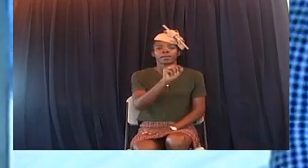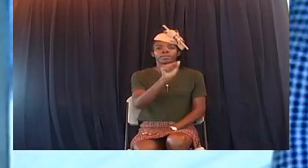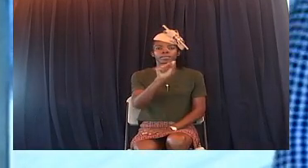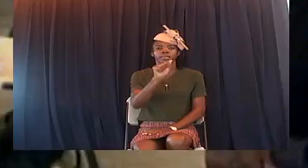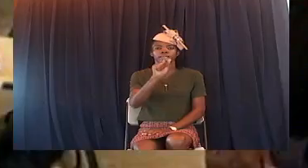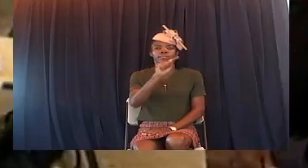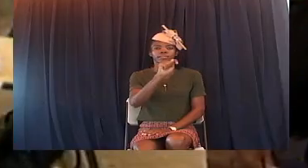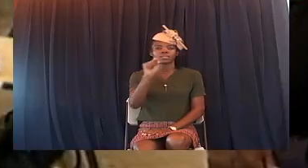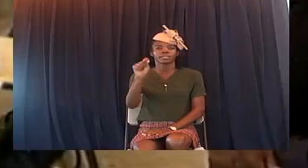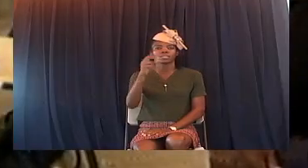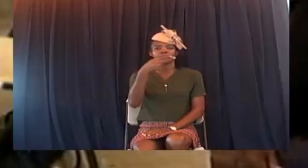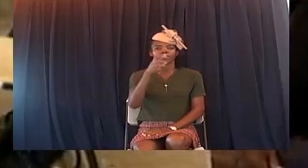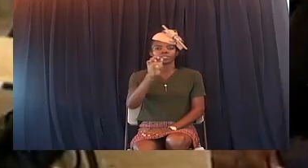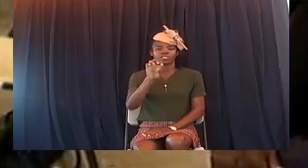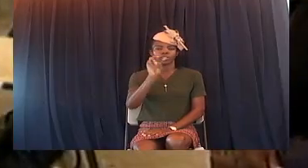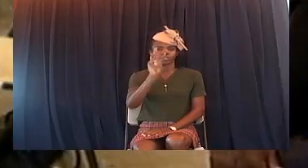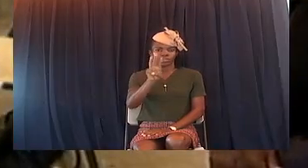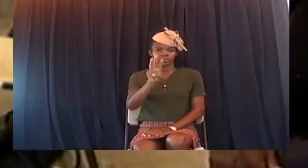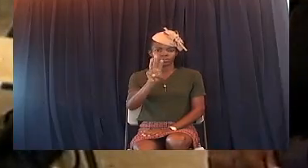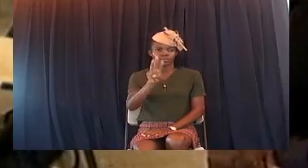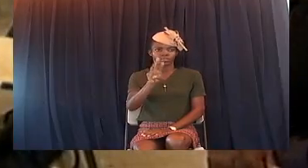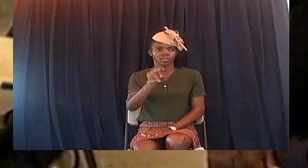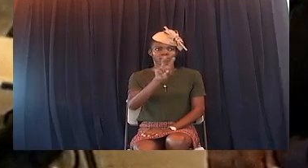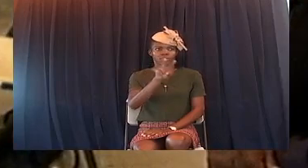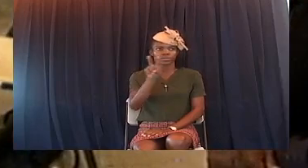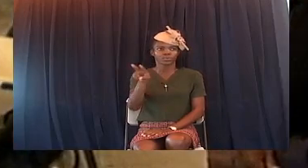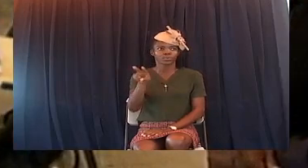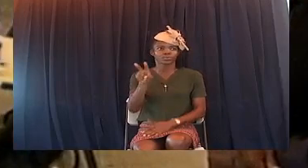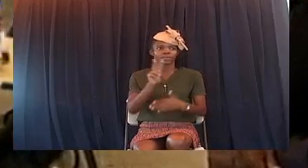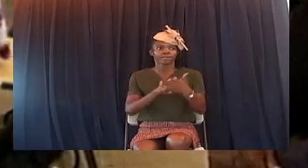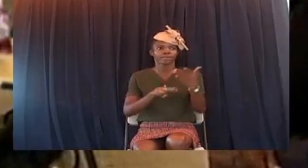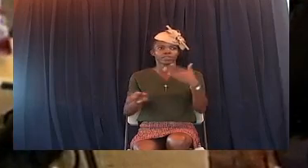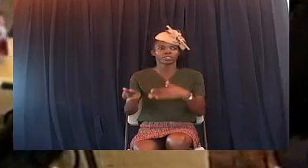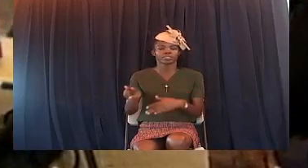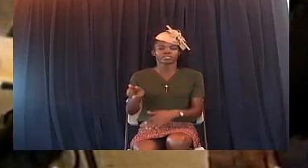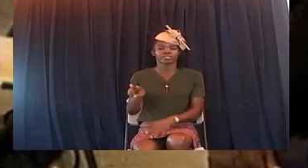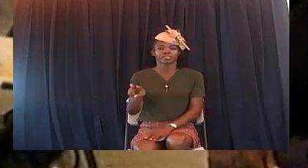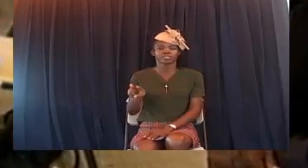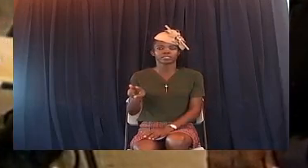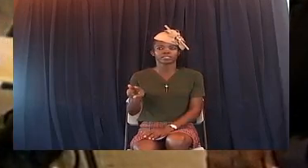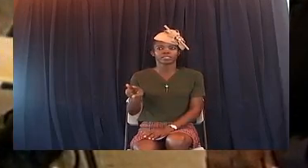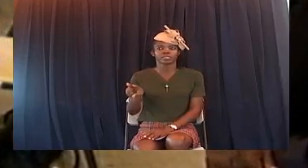22, and we'll read from